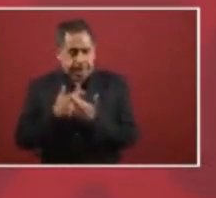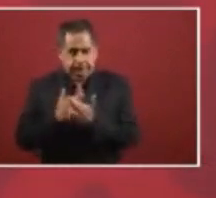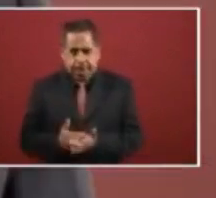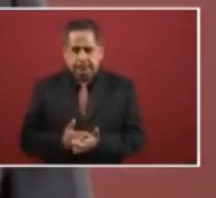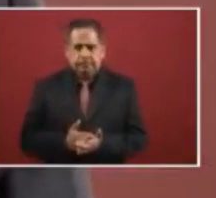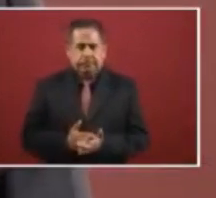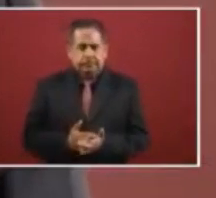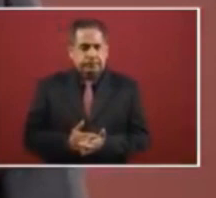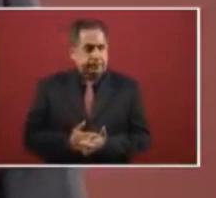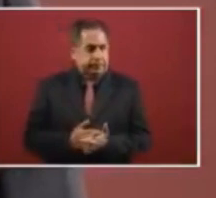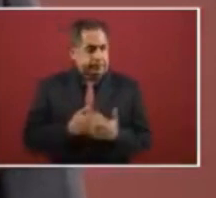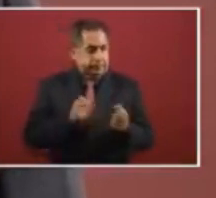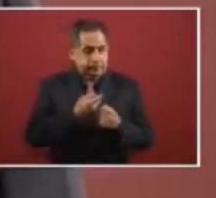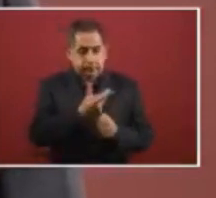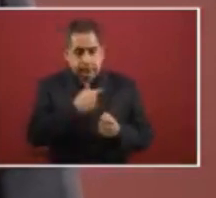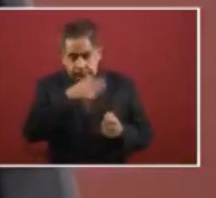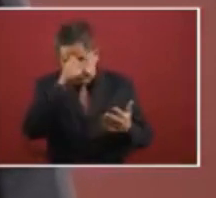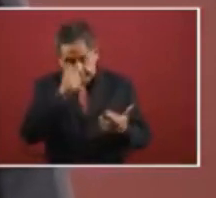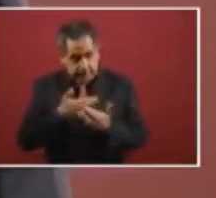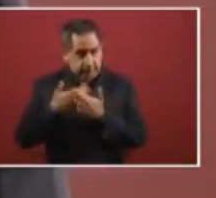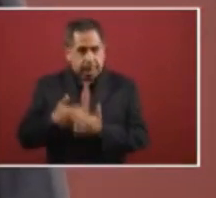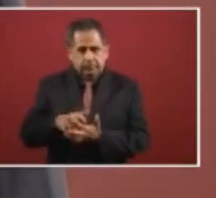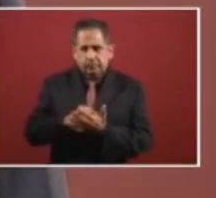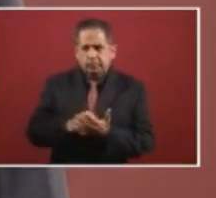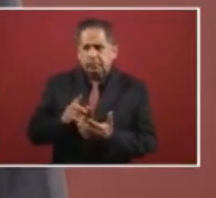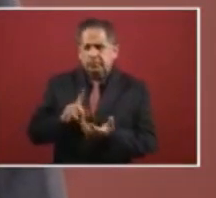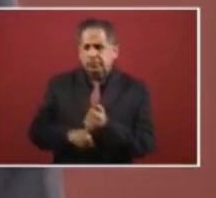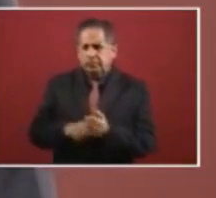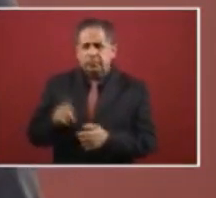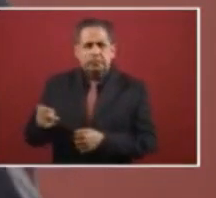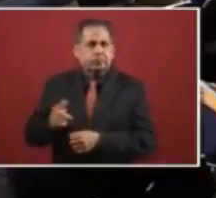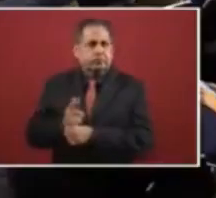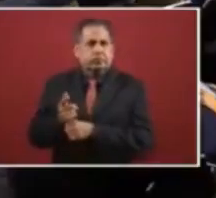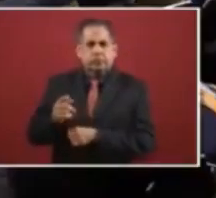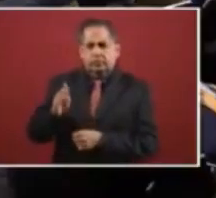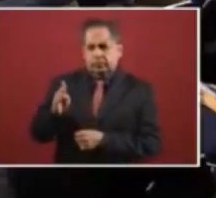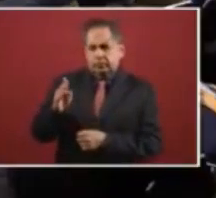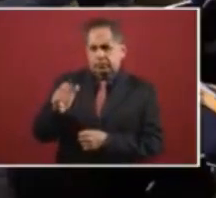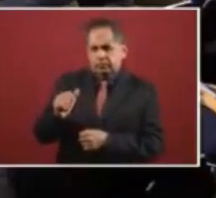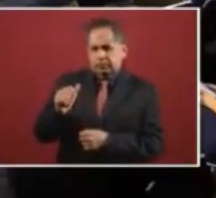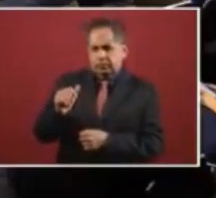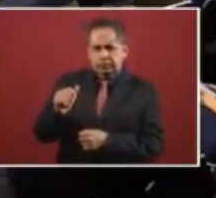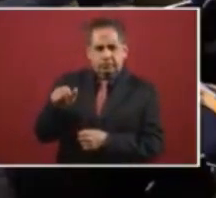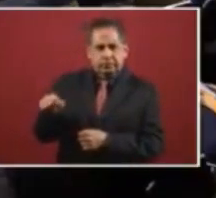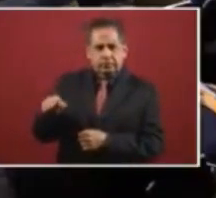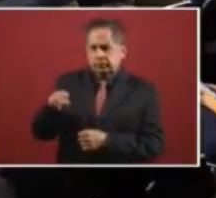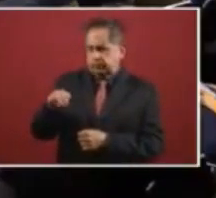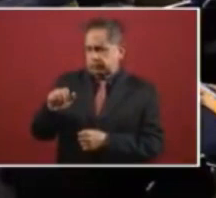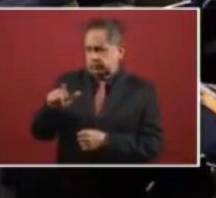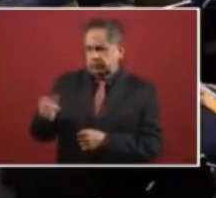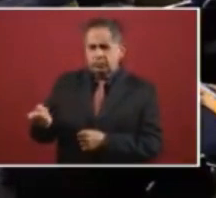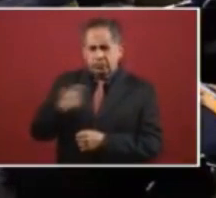the savings that they obtained through this agreement.